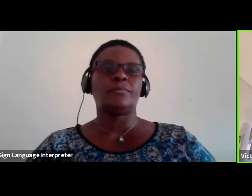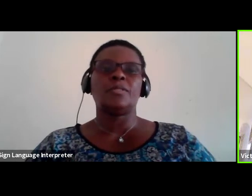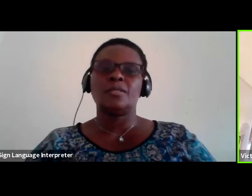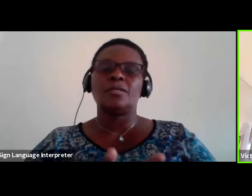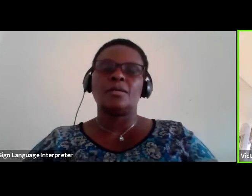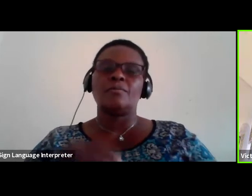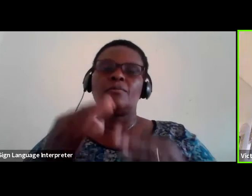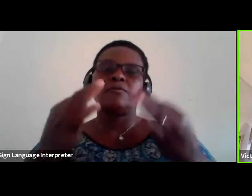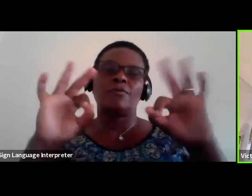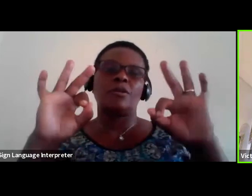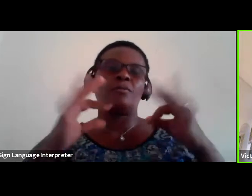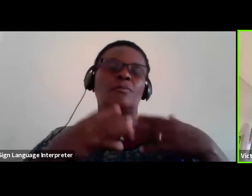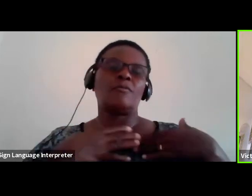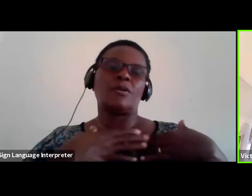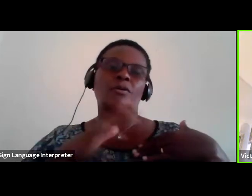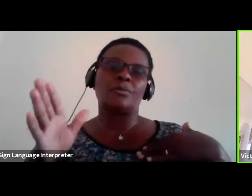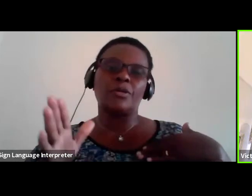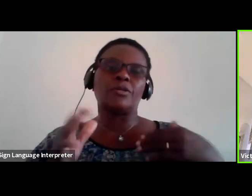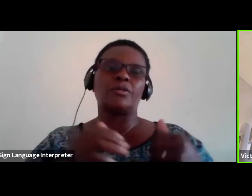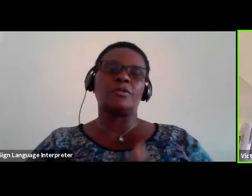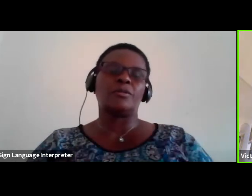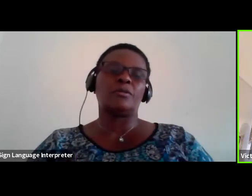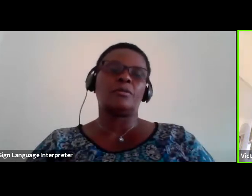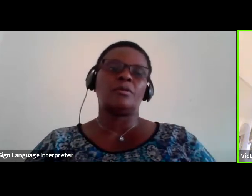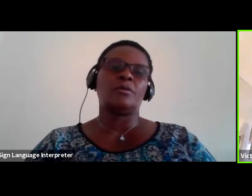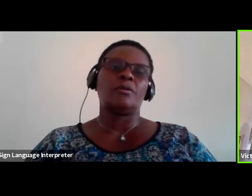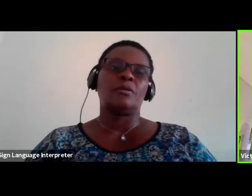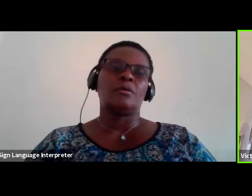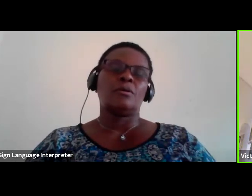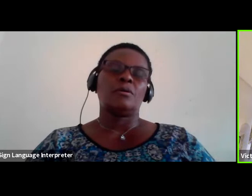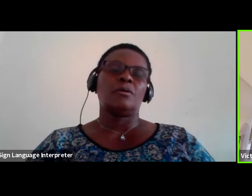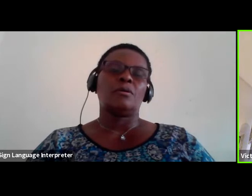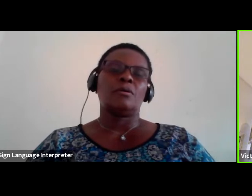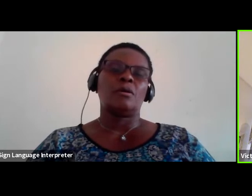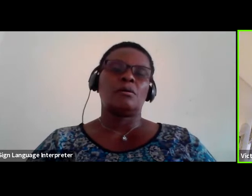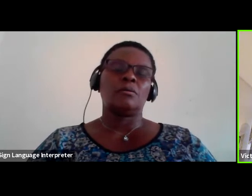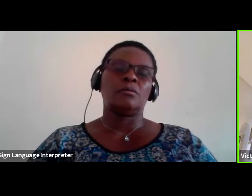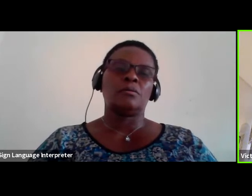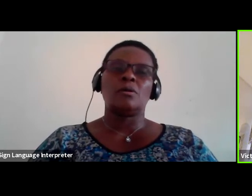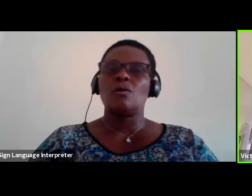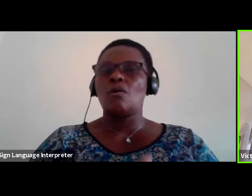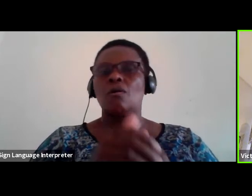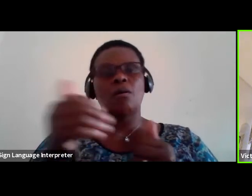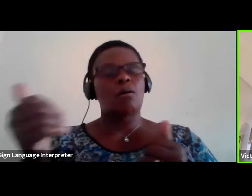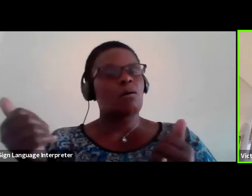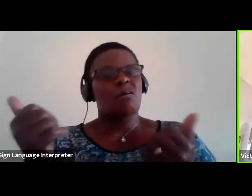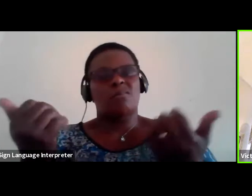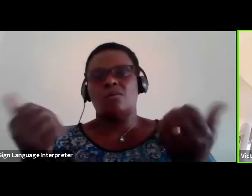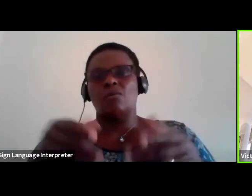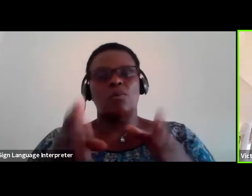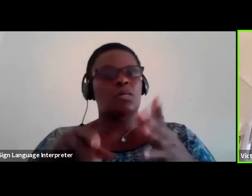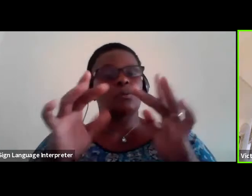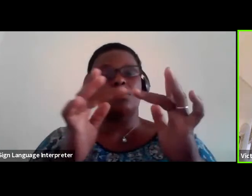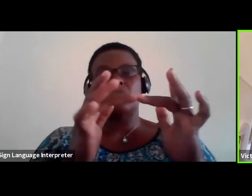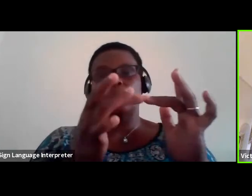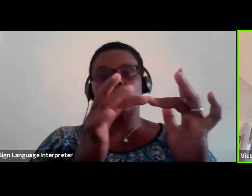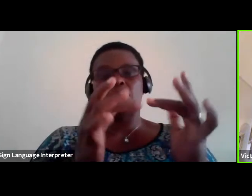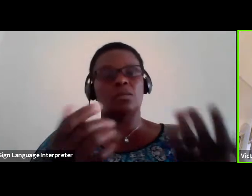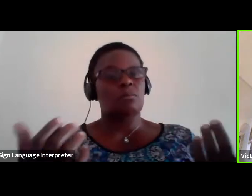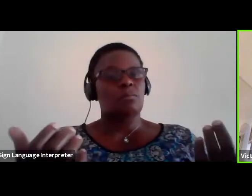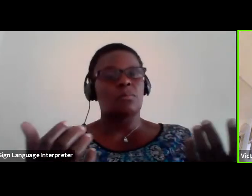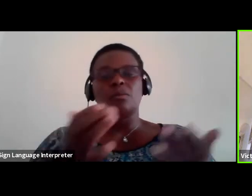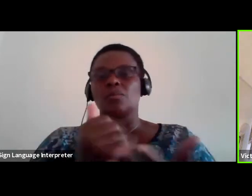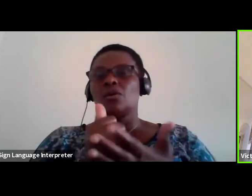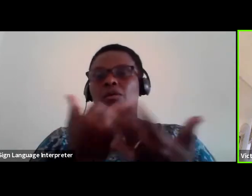it's on social media or other, forms of other spaces in the internet. Now we can do remote work, we